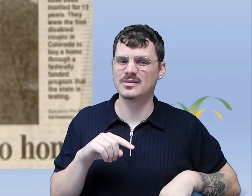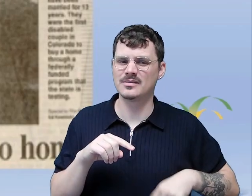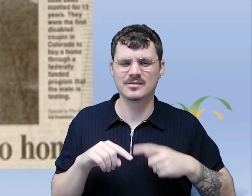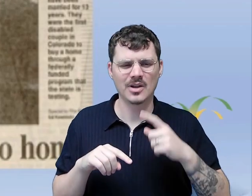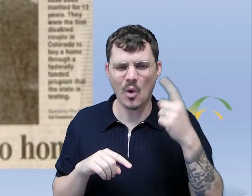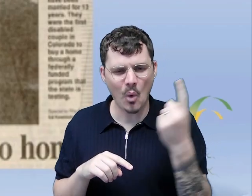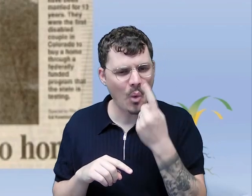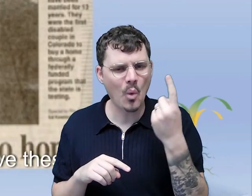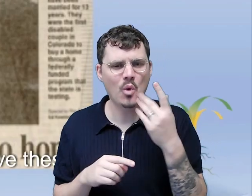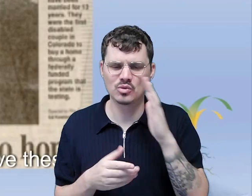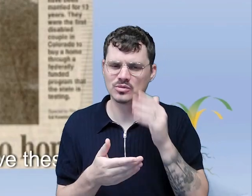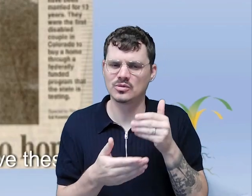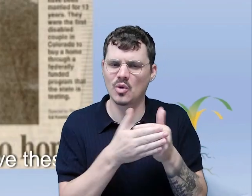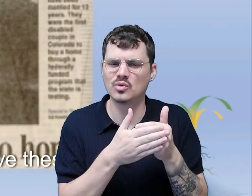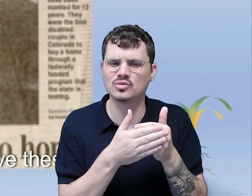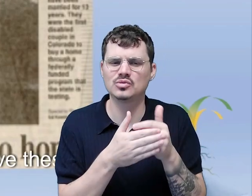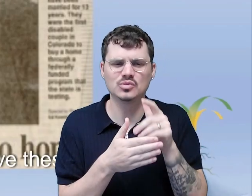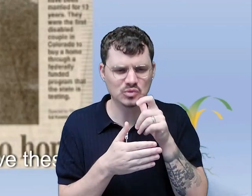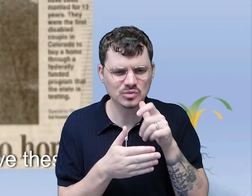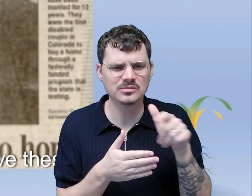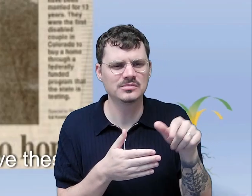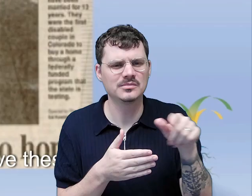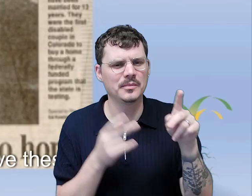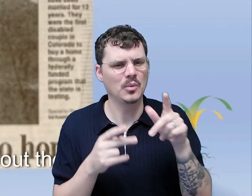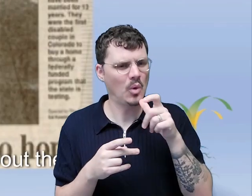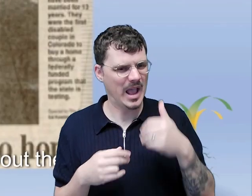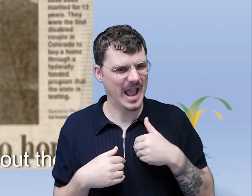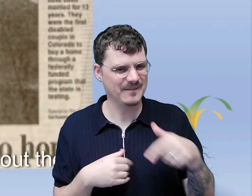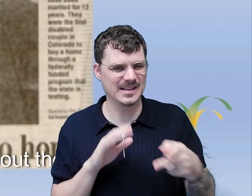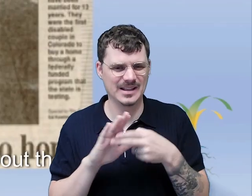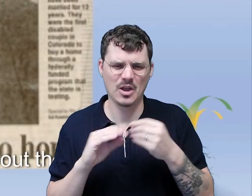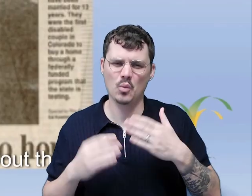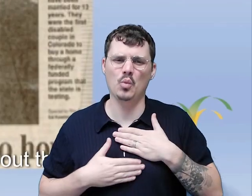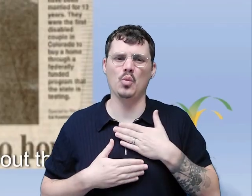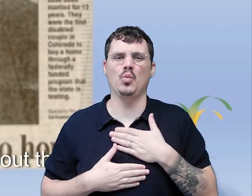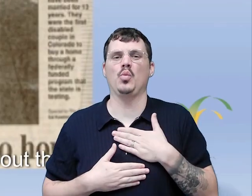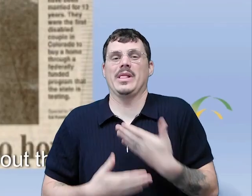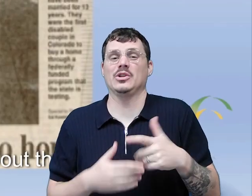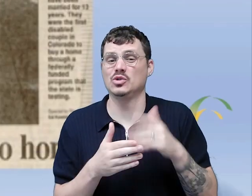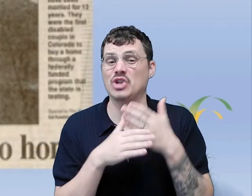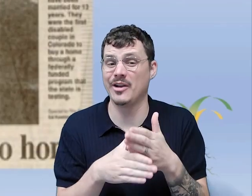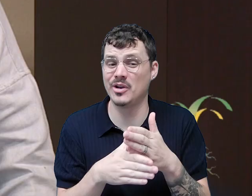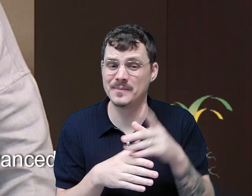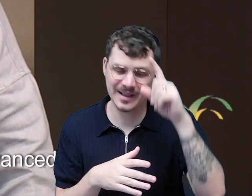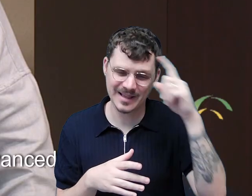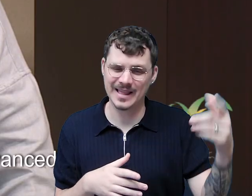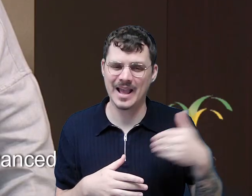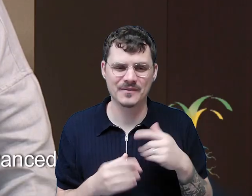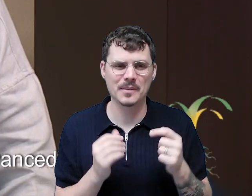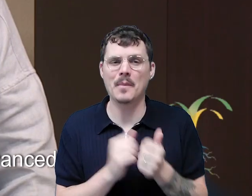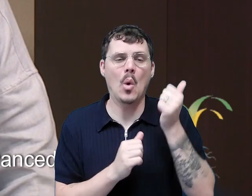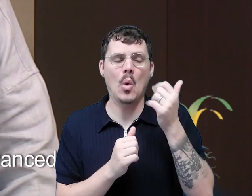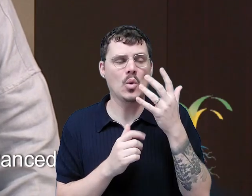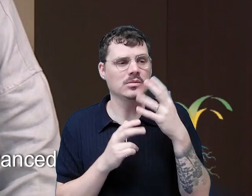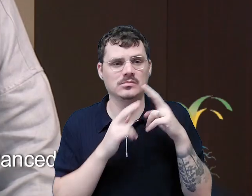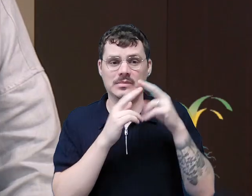Always, always close touch with the people who have these conditions that are willing to share about them, because they'll